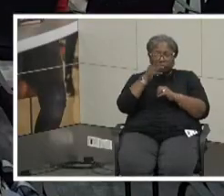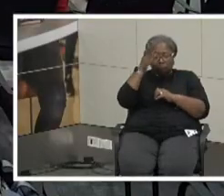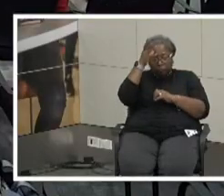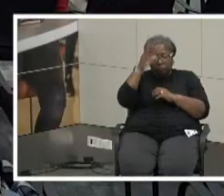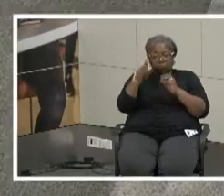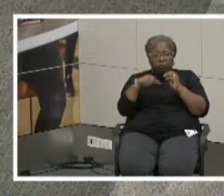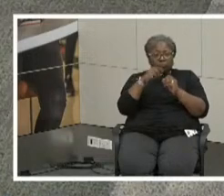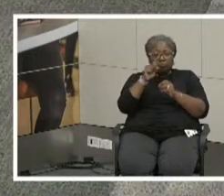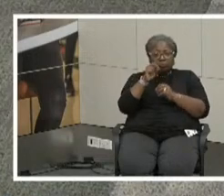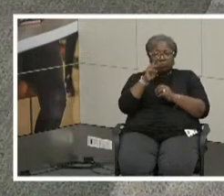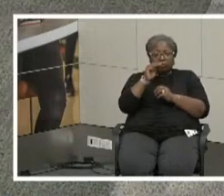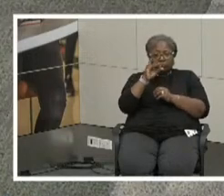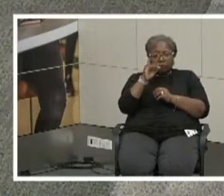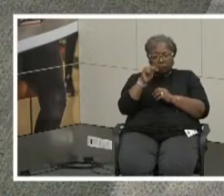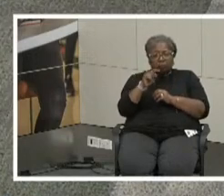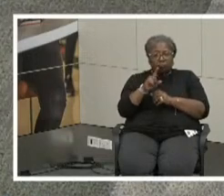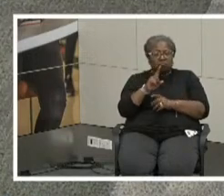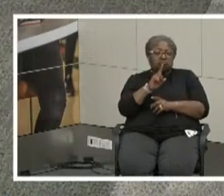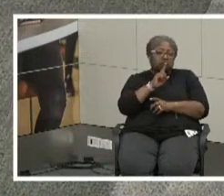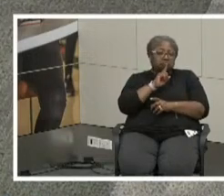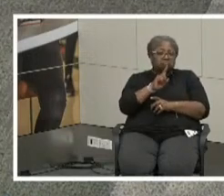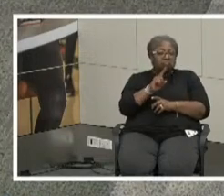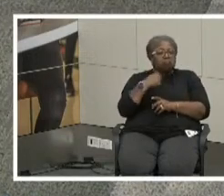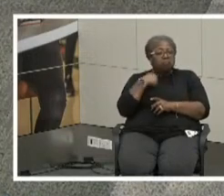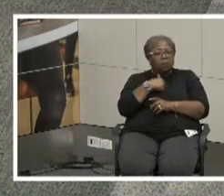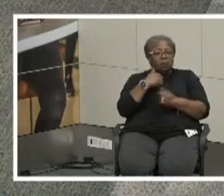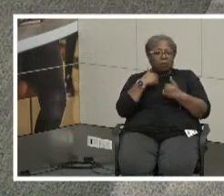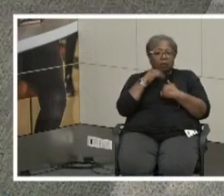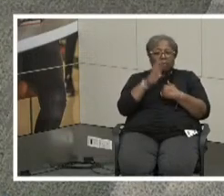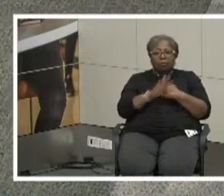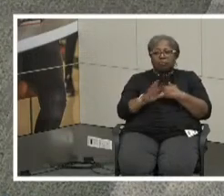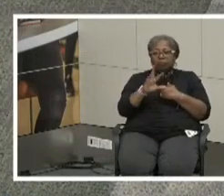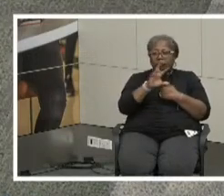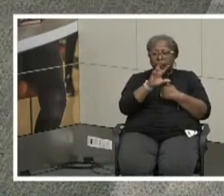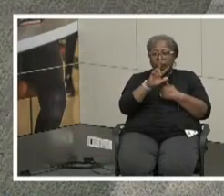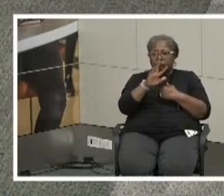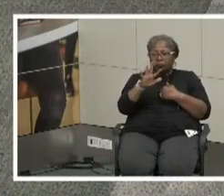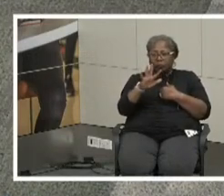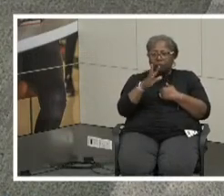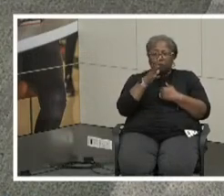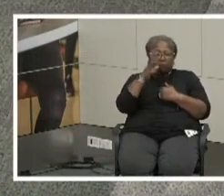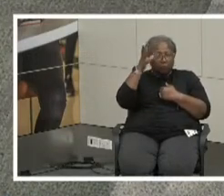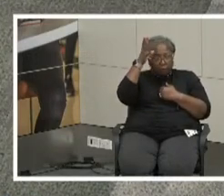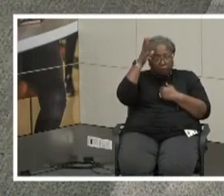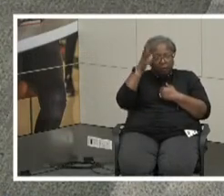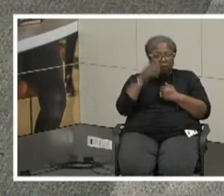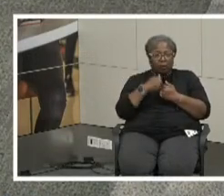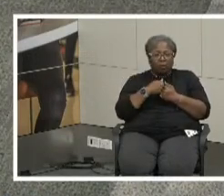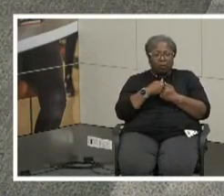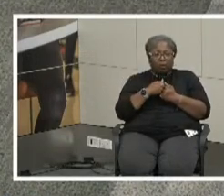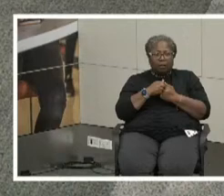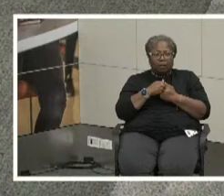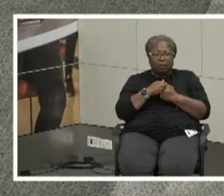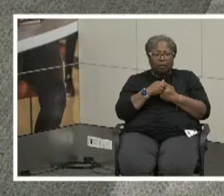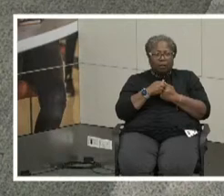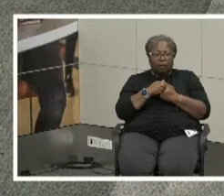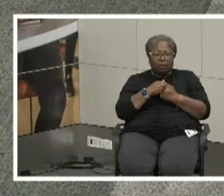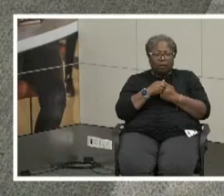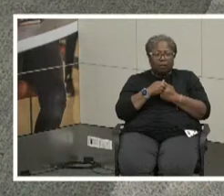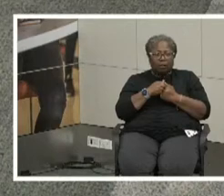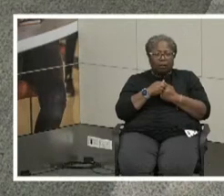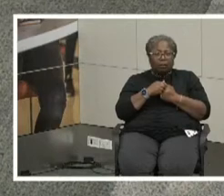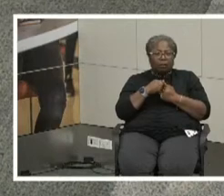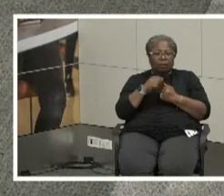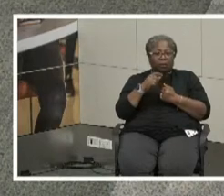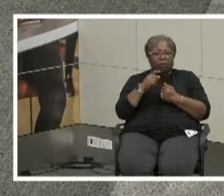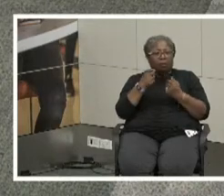so um it was um we had only had about 35 parents um however there were